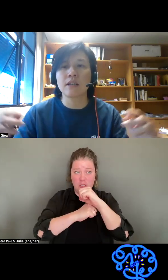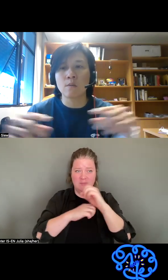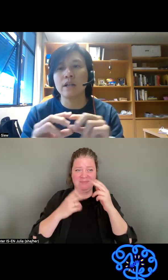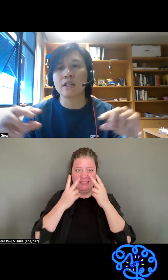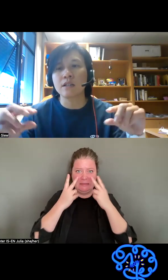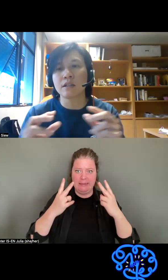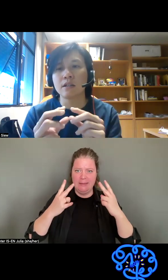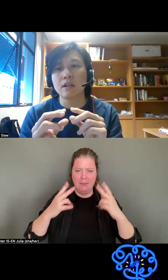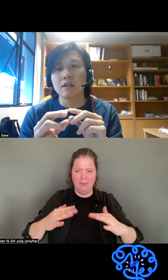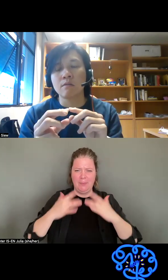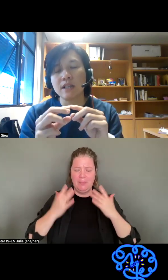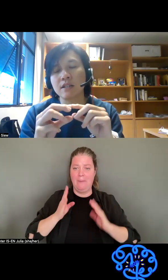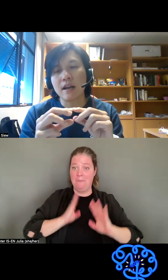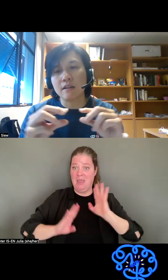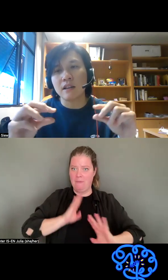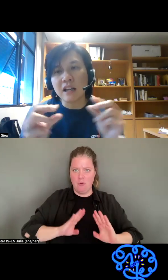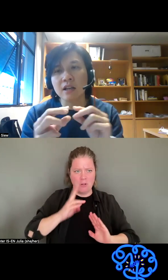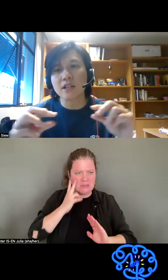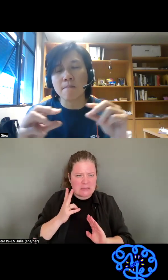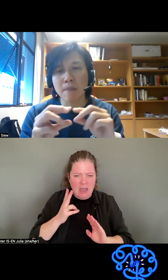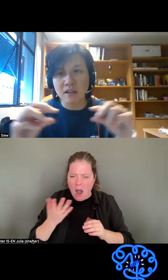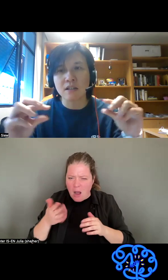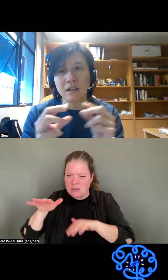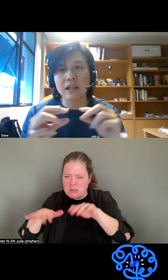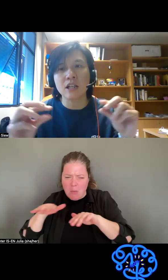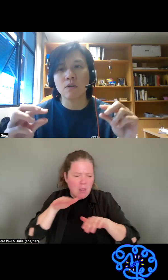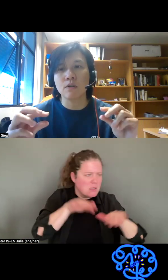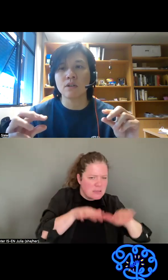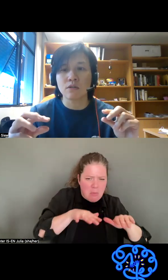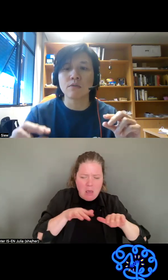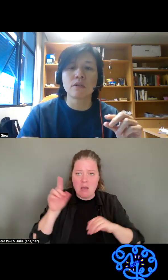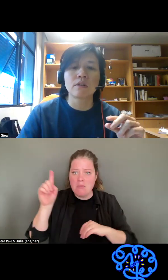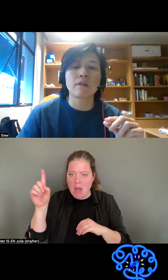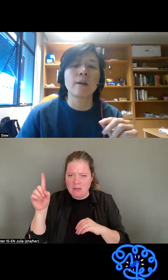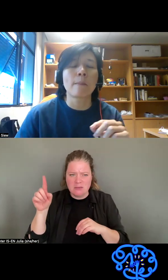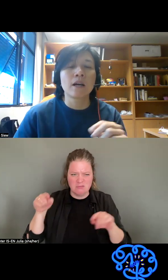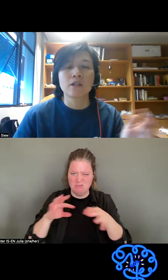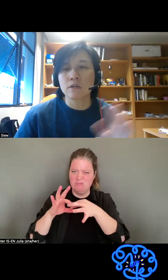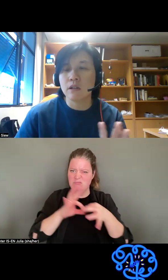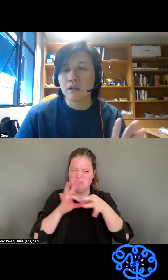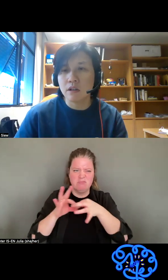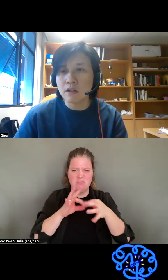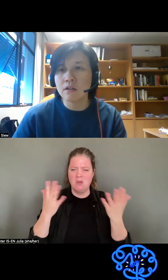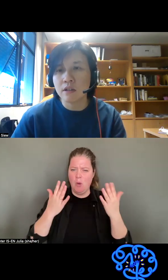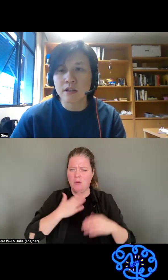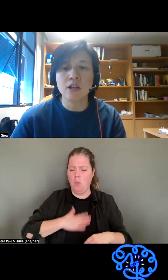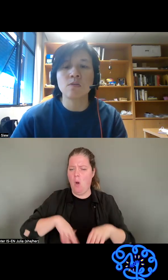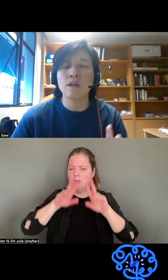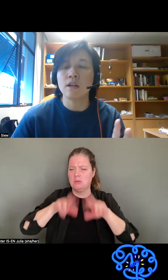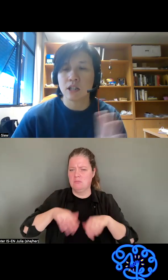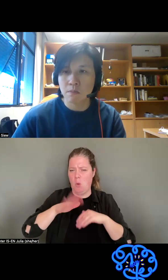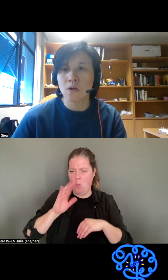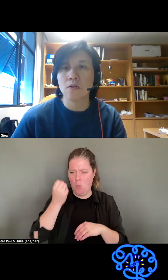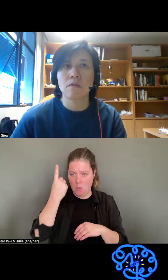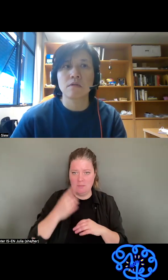and understand what is that linkage, that mechanistic linkage between the two, right? So in these studies,